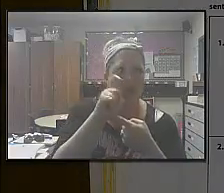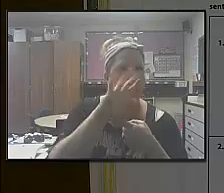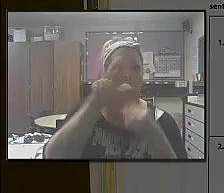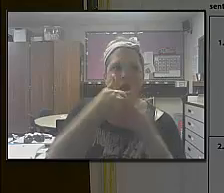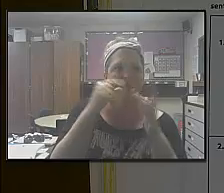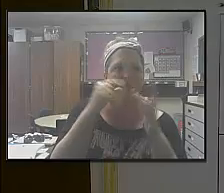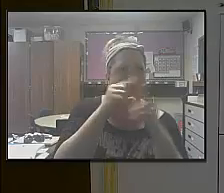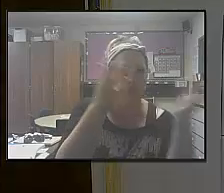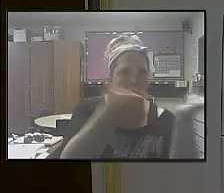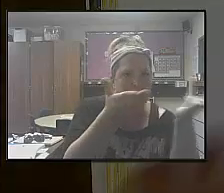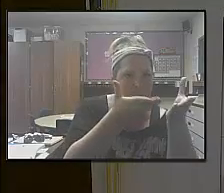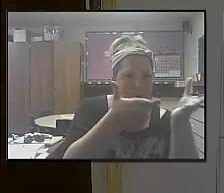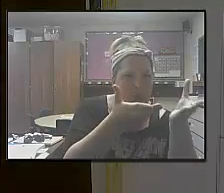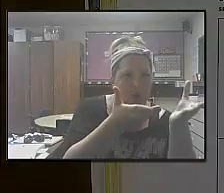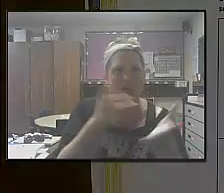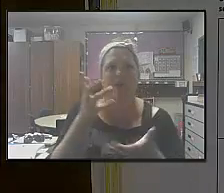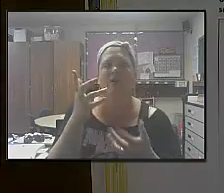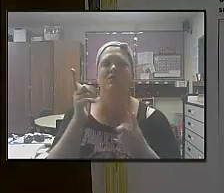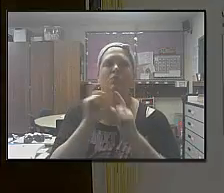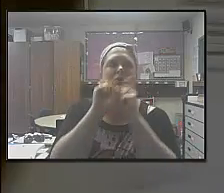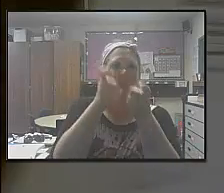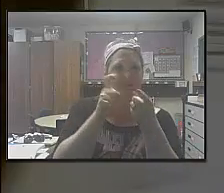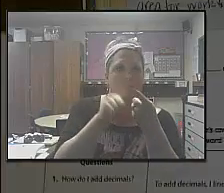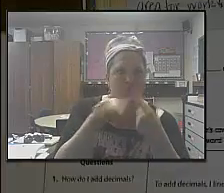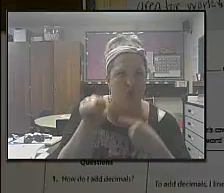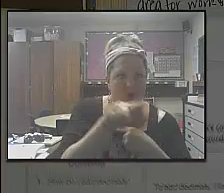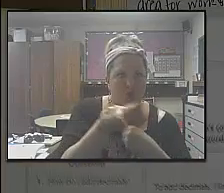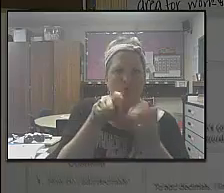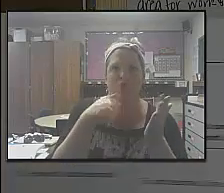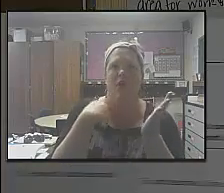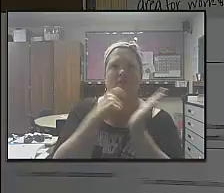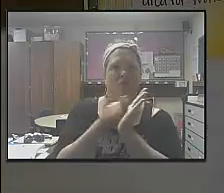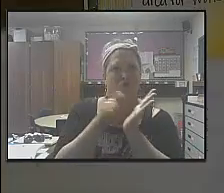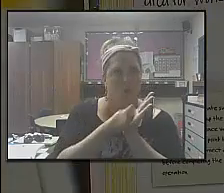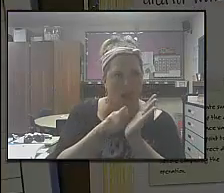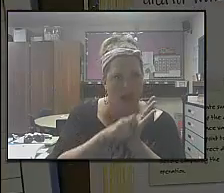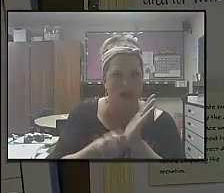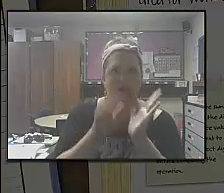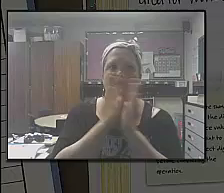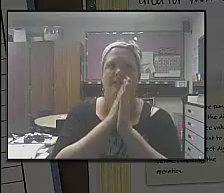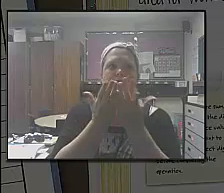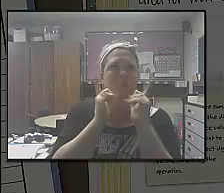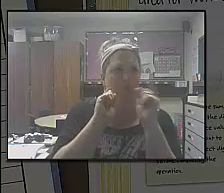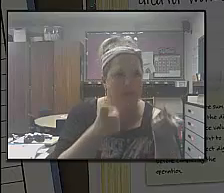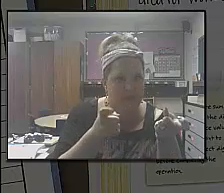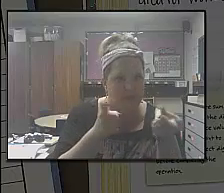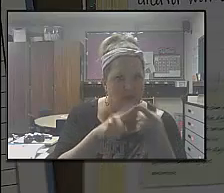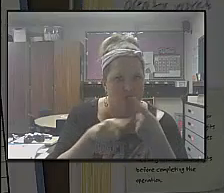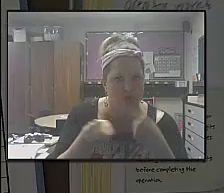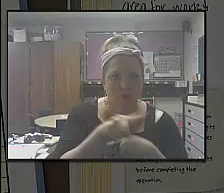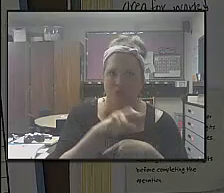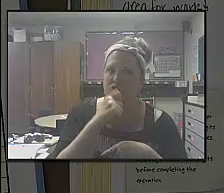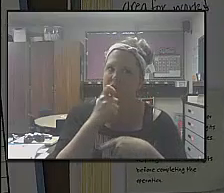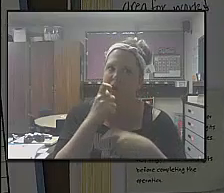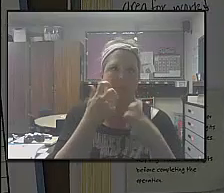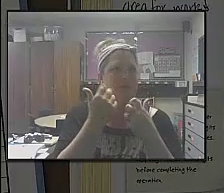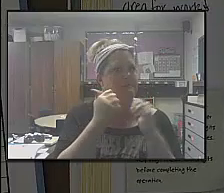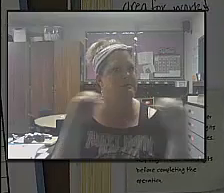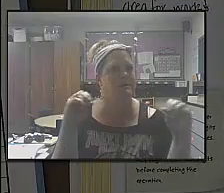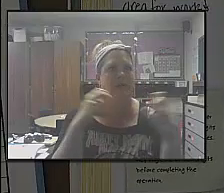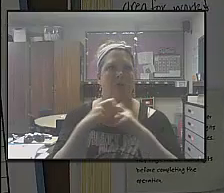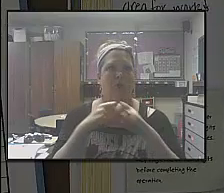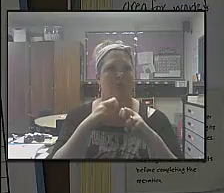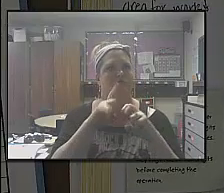words are here. So we're giving it to you. We're having you write it. The book is giving it to you. This should not be a problem.